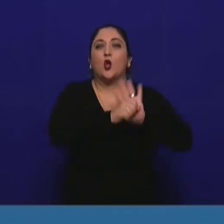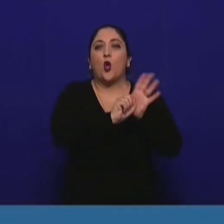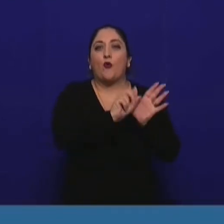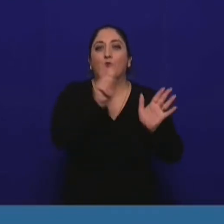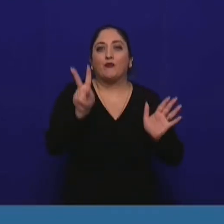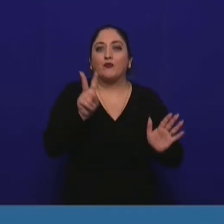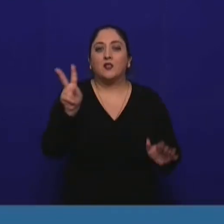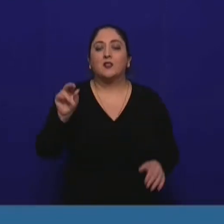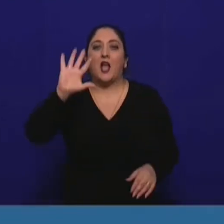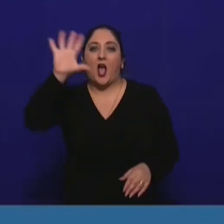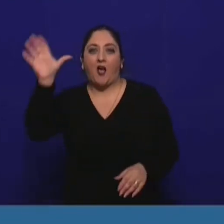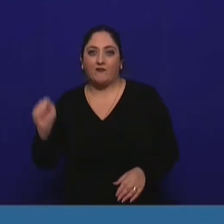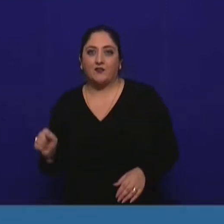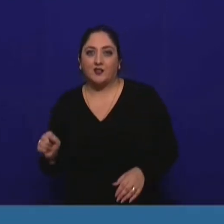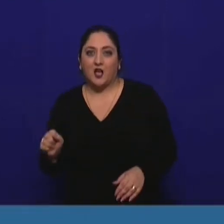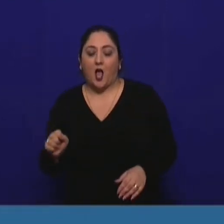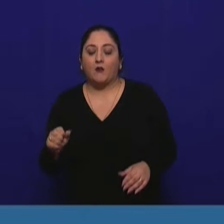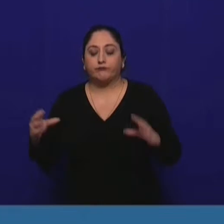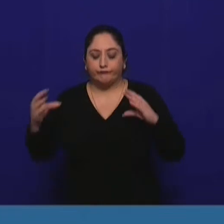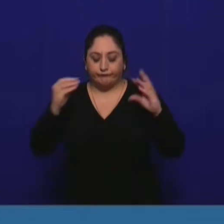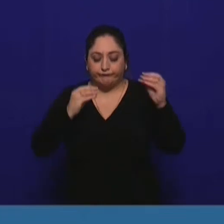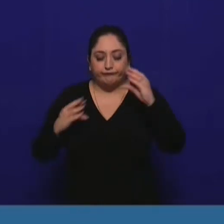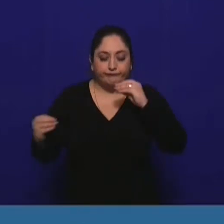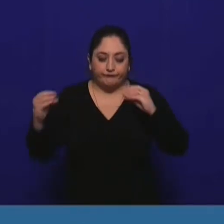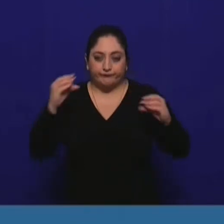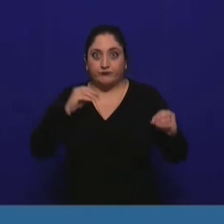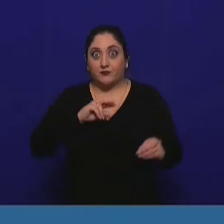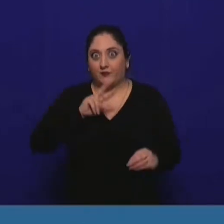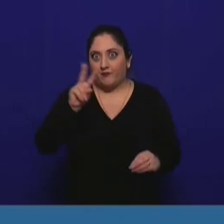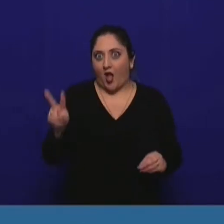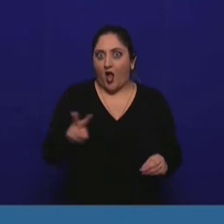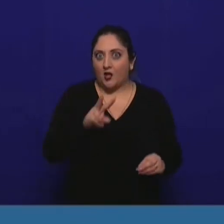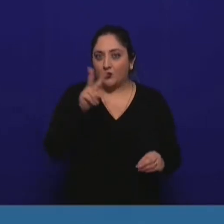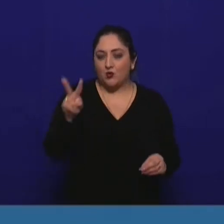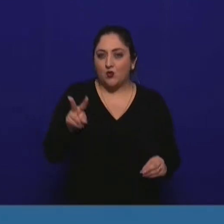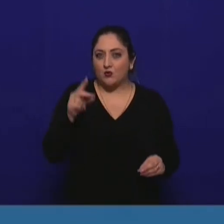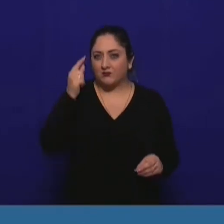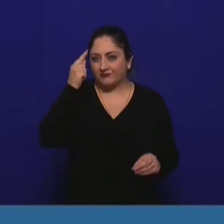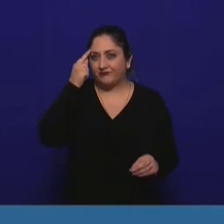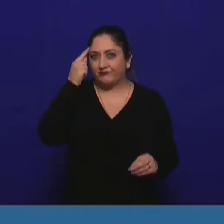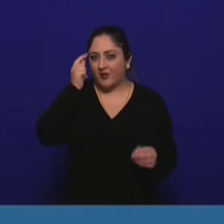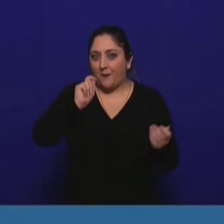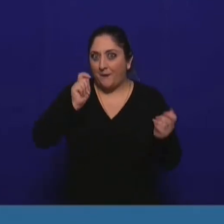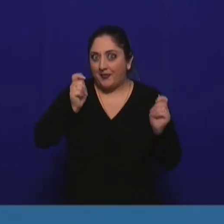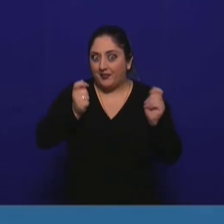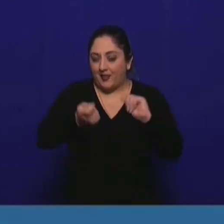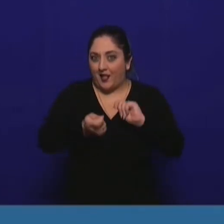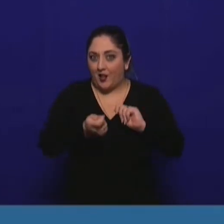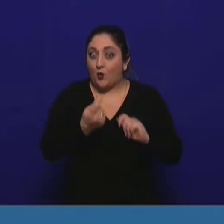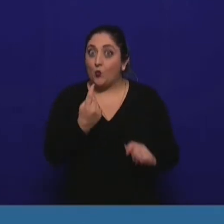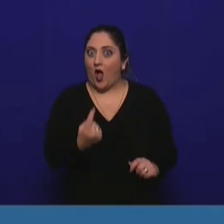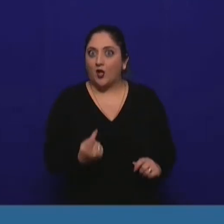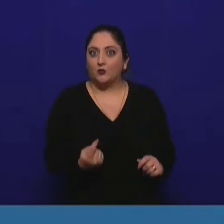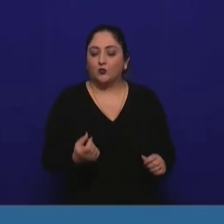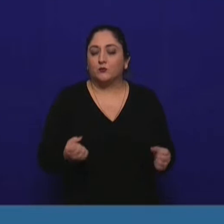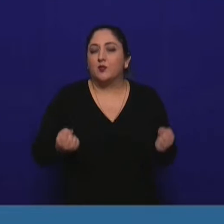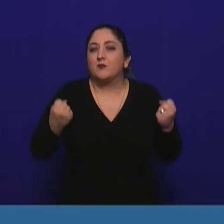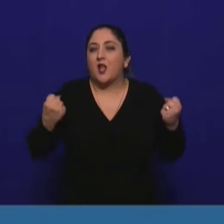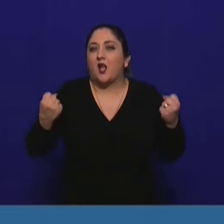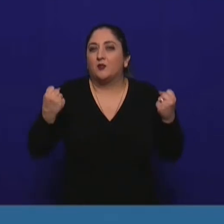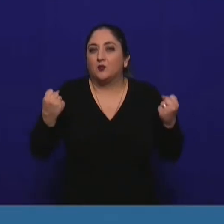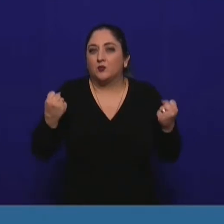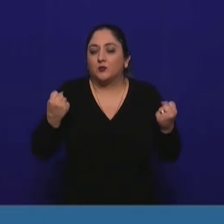kellna affarijiet għaddejjin, dan huwa virus, il-coronavirus nafu li huwa virus li jinbidel regolarment, u allura ġieli jkun hemm